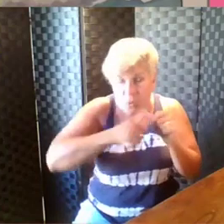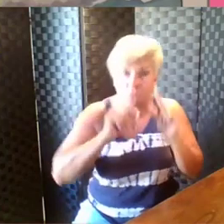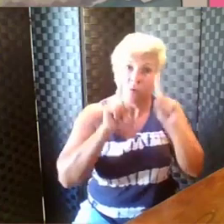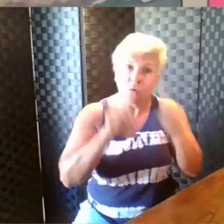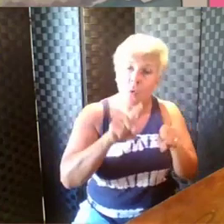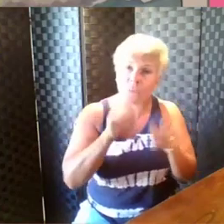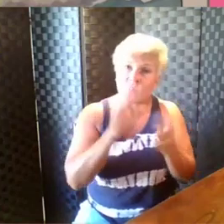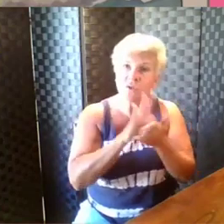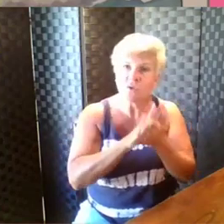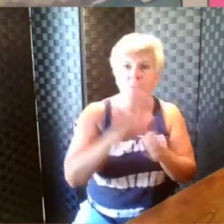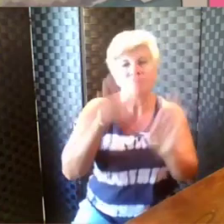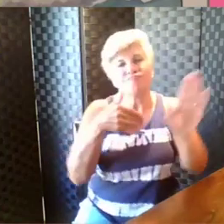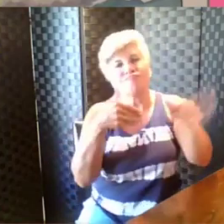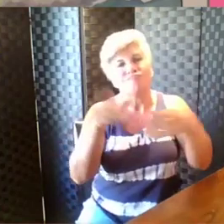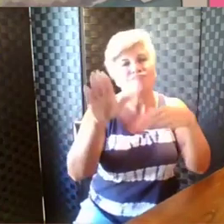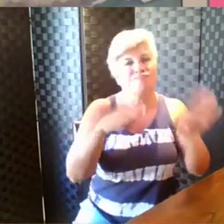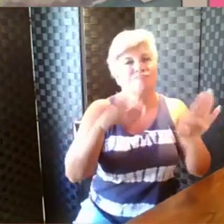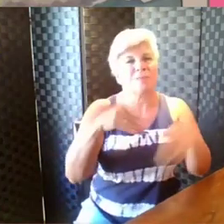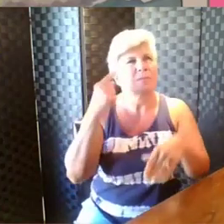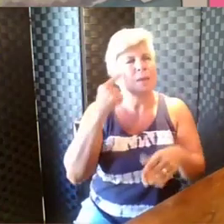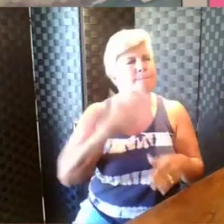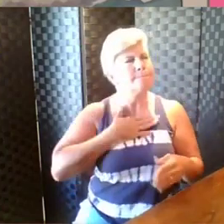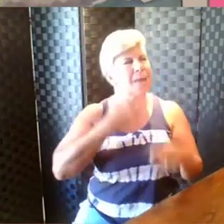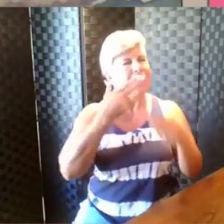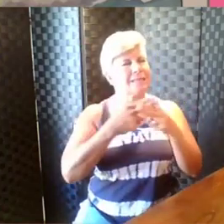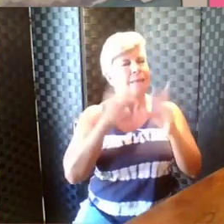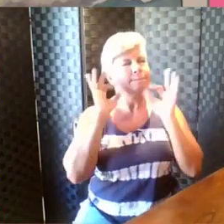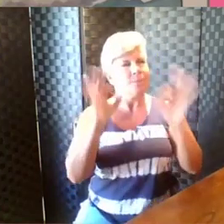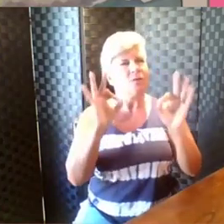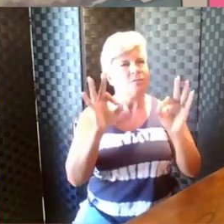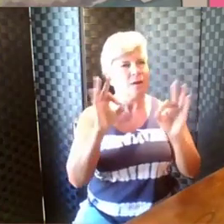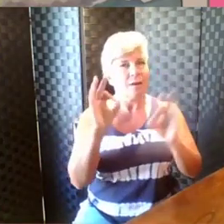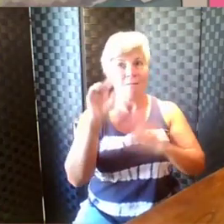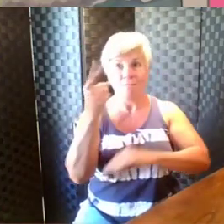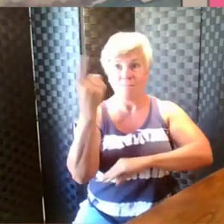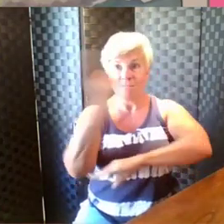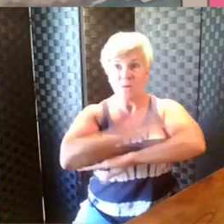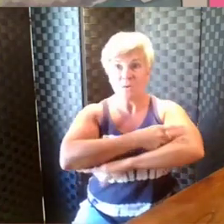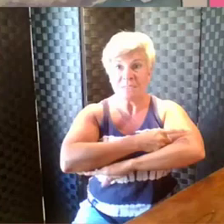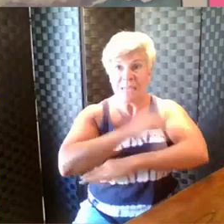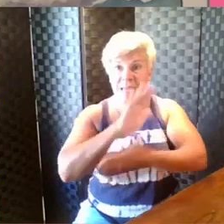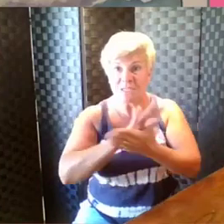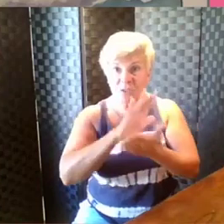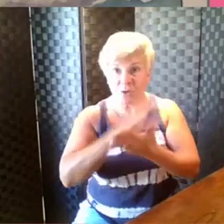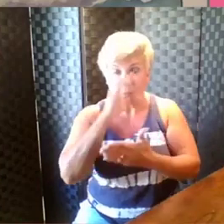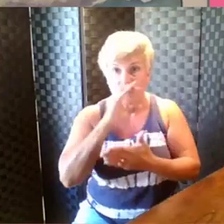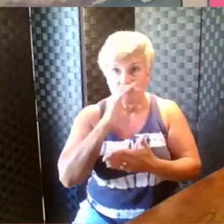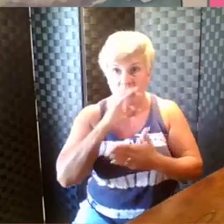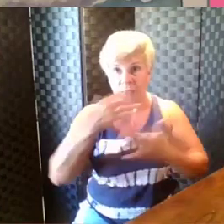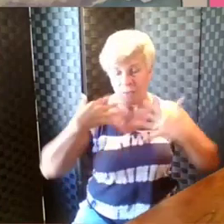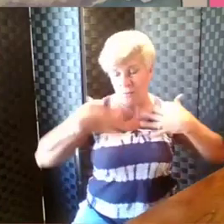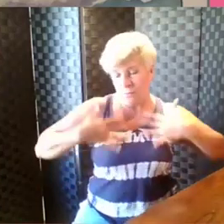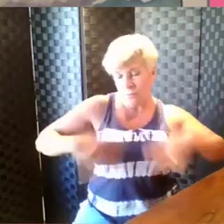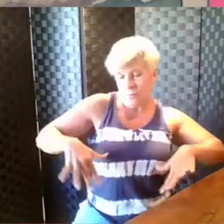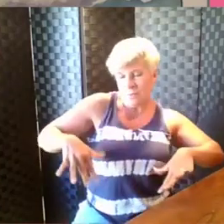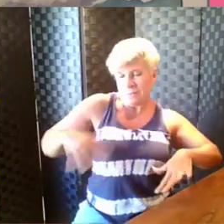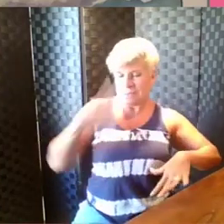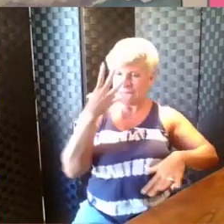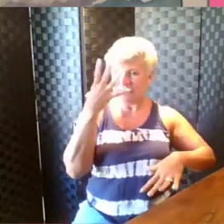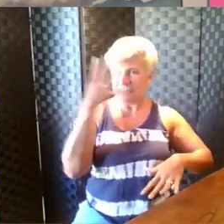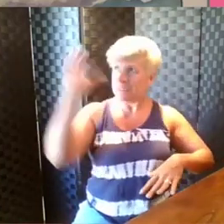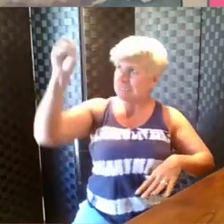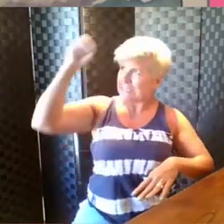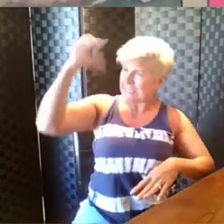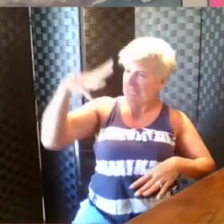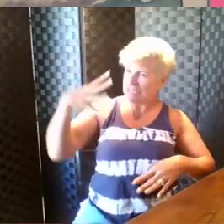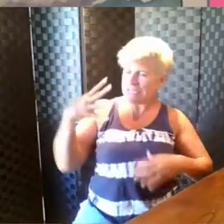school, she thought her name was absolutely perfect. And on the first day of school, it even said that Chrysanthemum wore her sunniest dress and